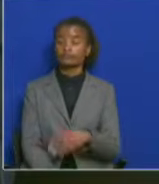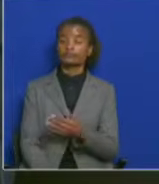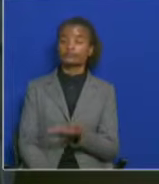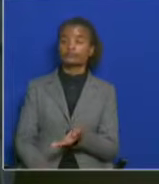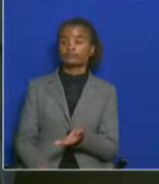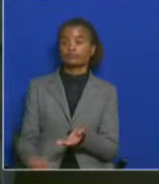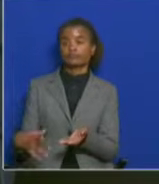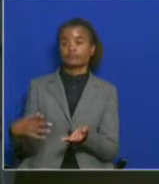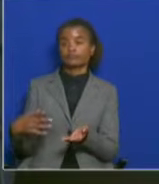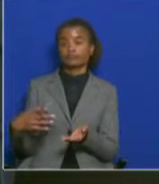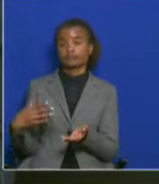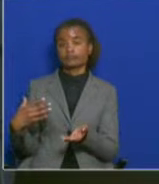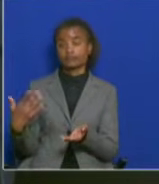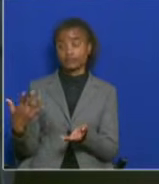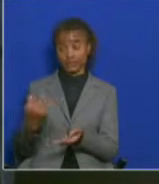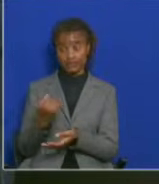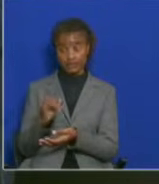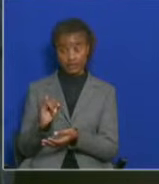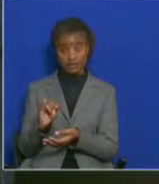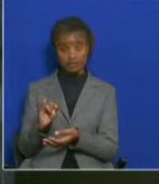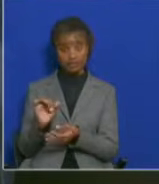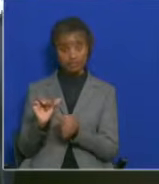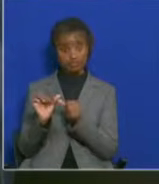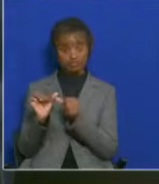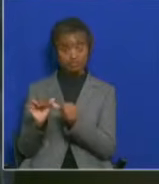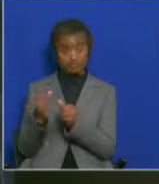shall we be told where this should go and